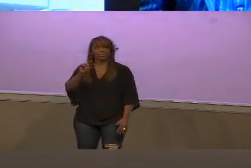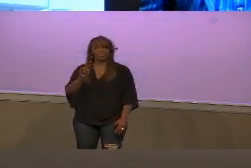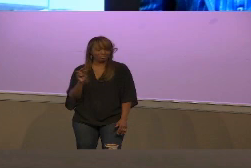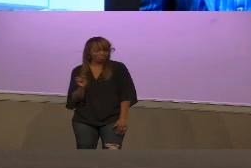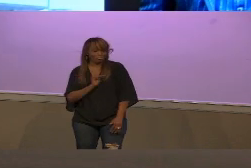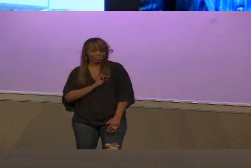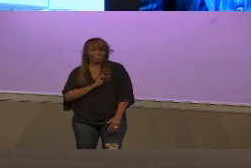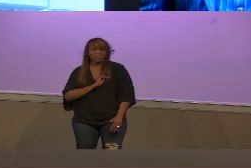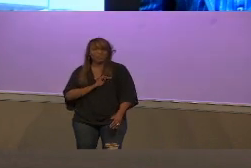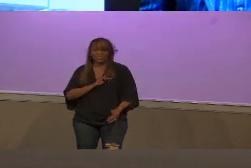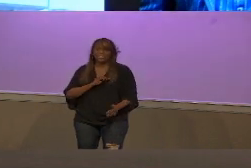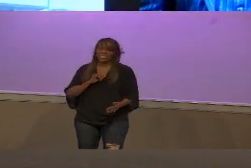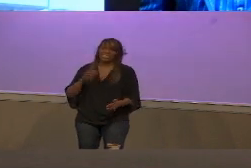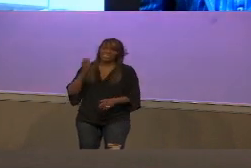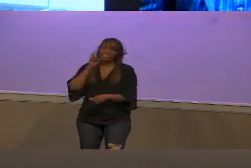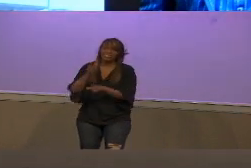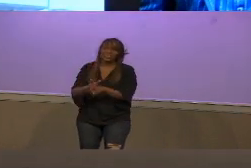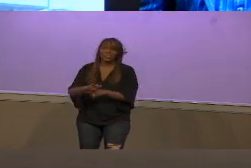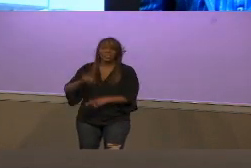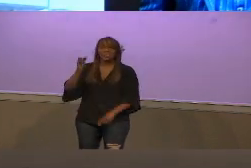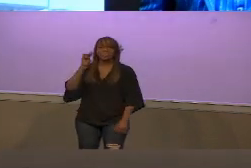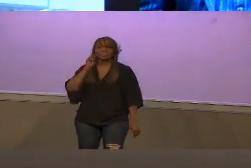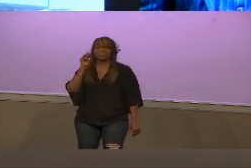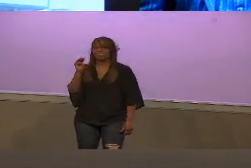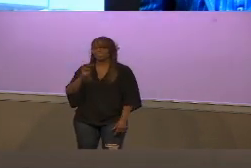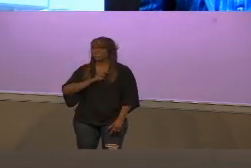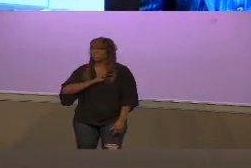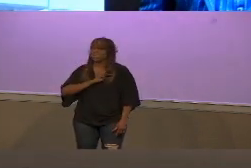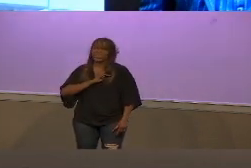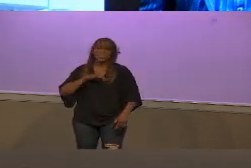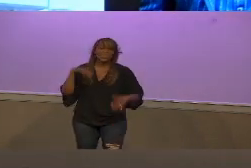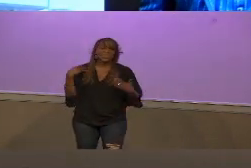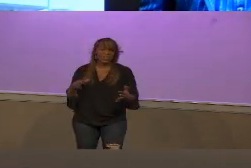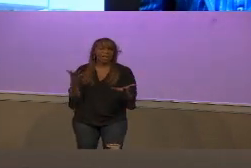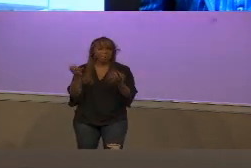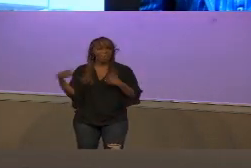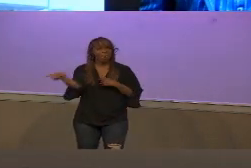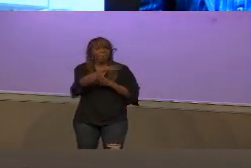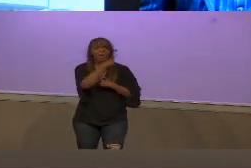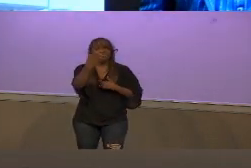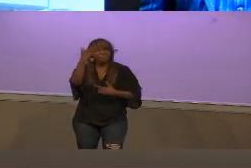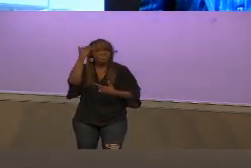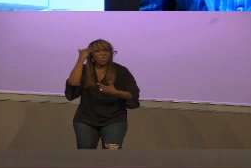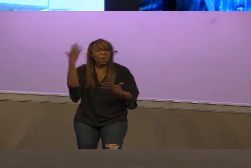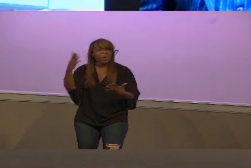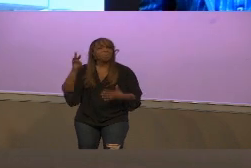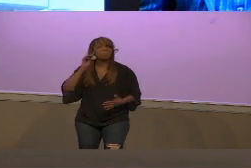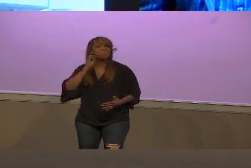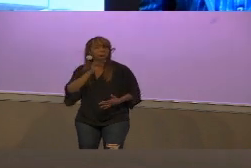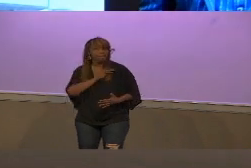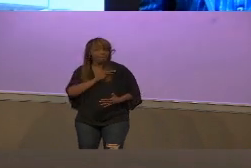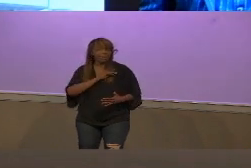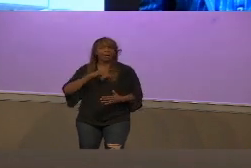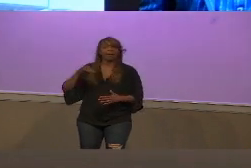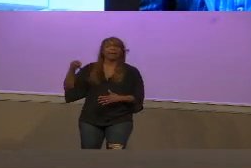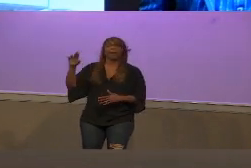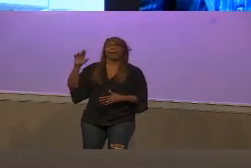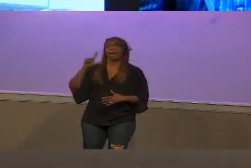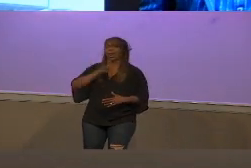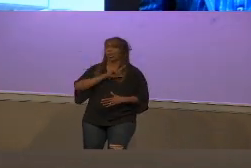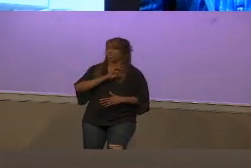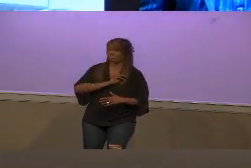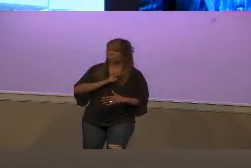McGriff, Sister Monica McGriff. And I want you all to know, Galilee, that Monica and Lloyd are more than